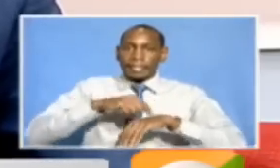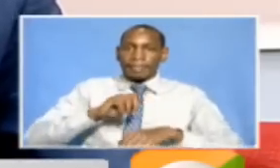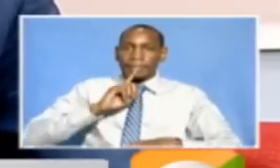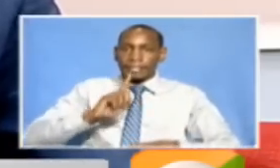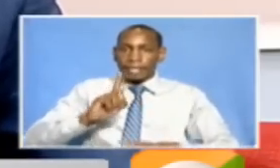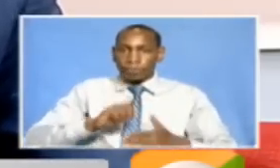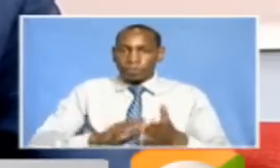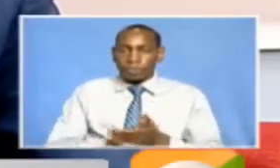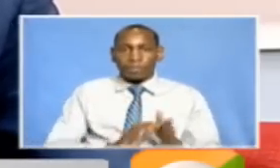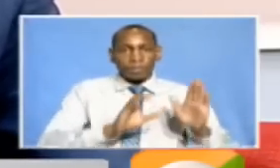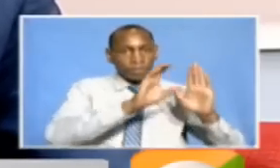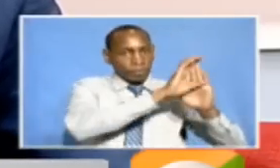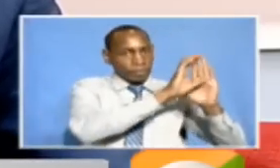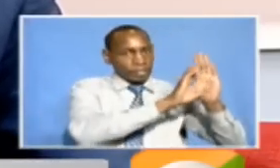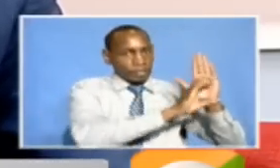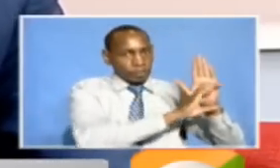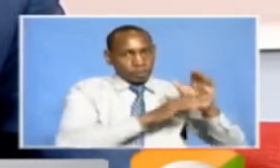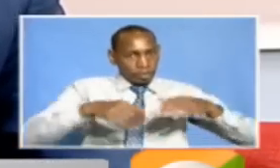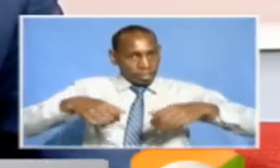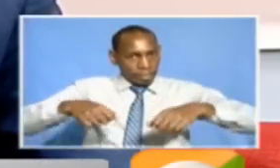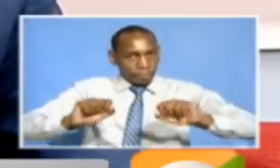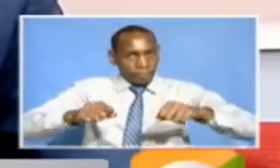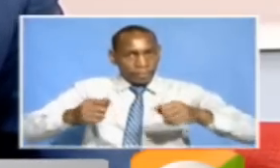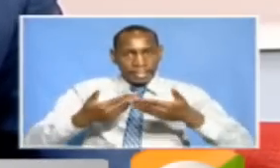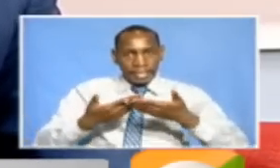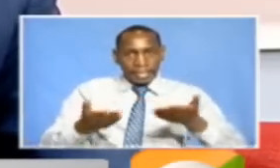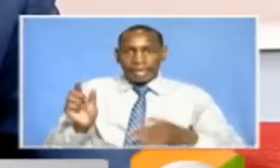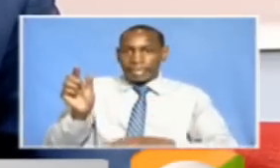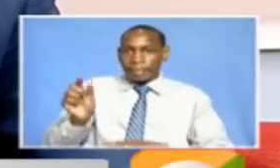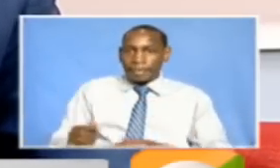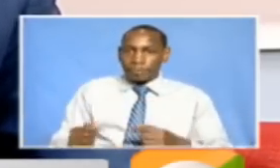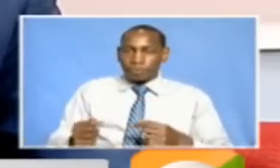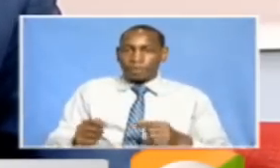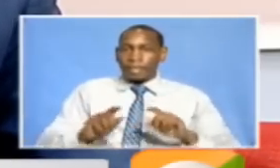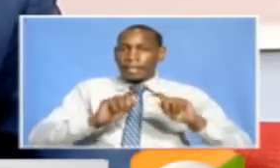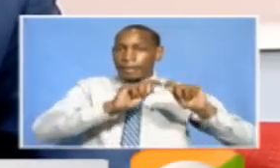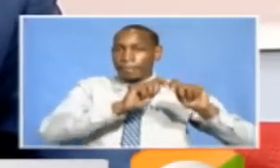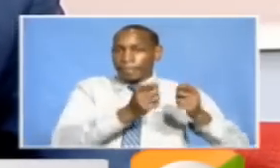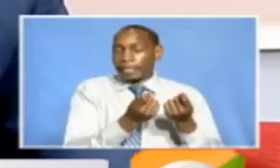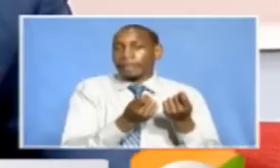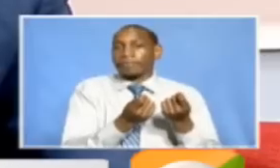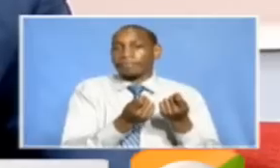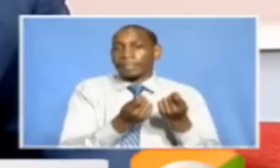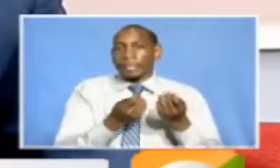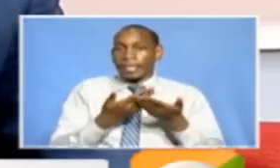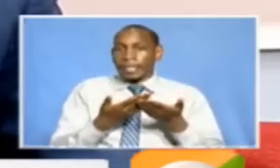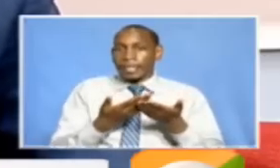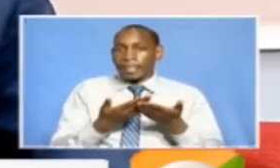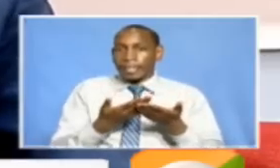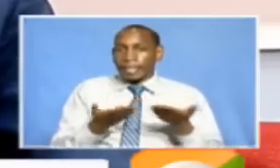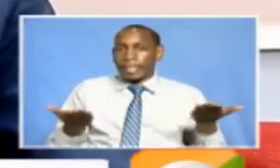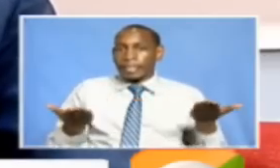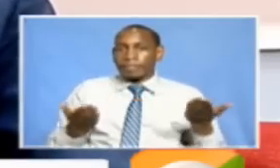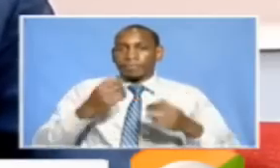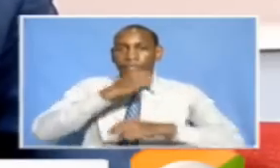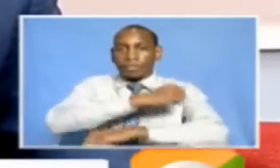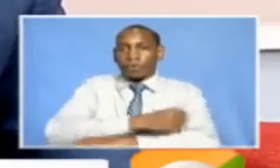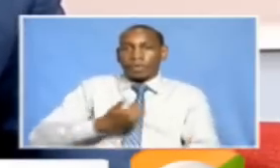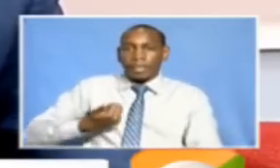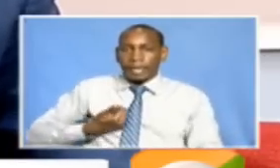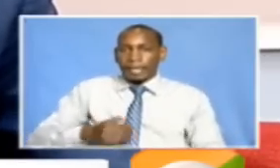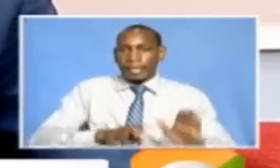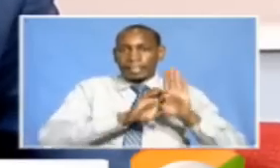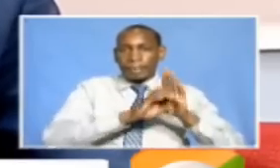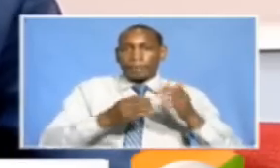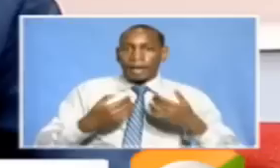in our constitution, any of us who violates any schoolgirl, for example, we will hold